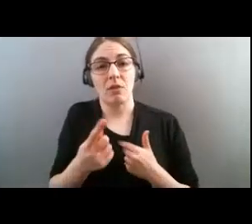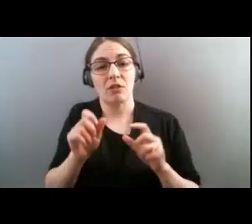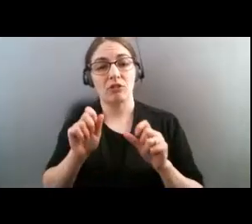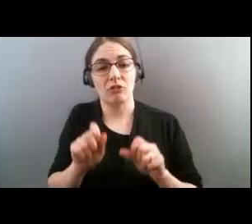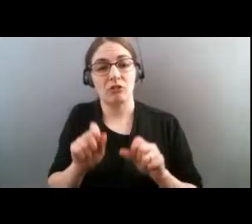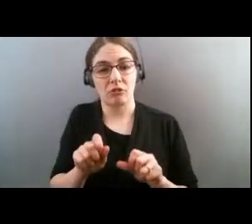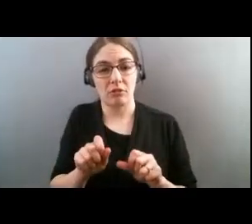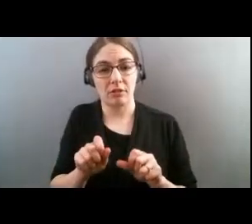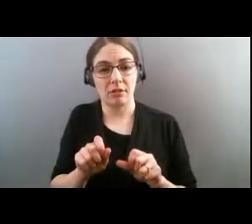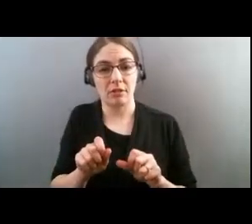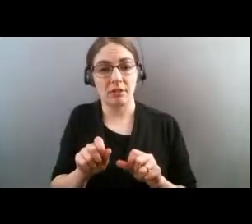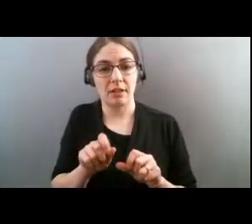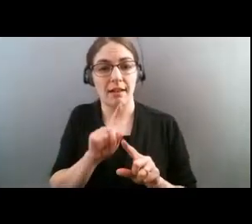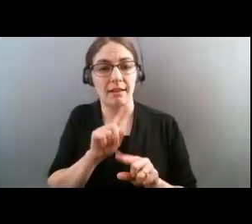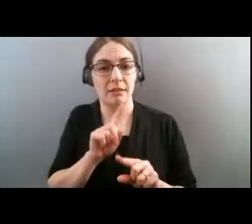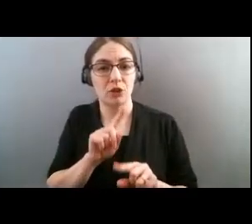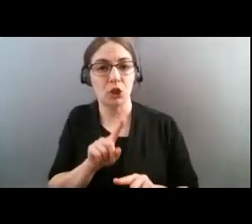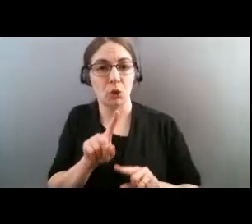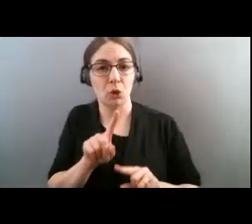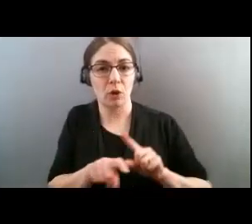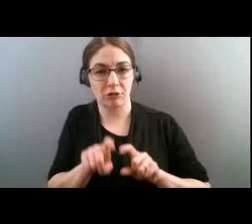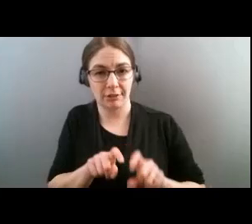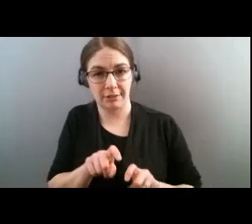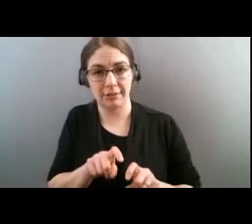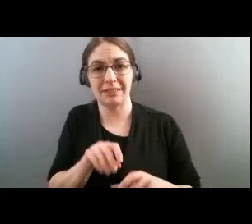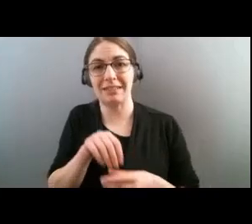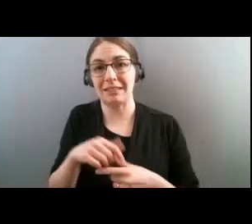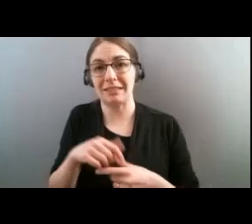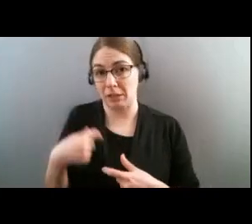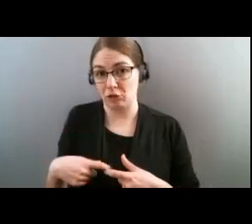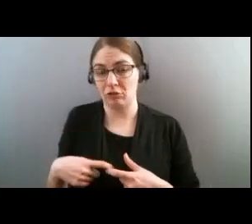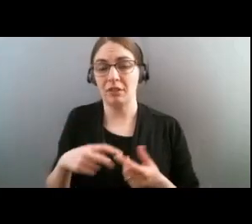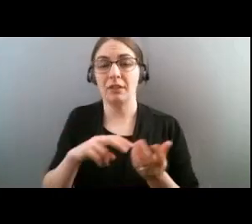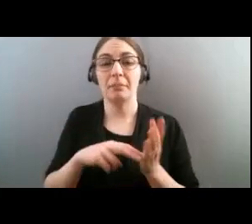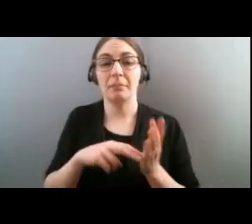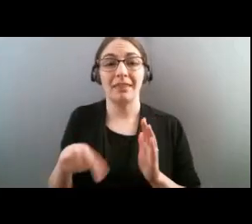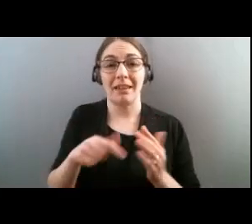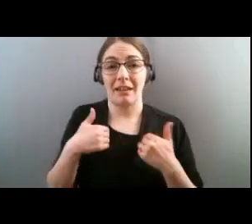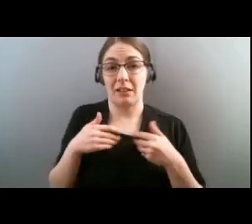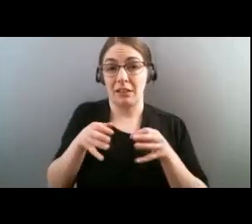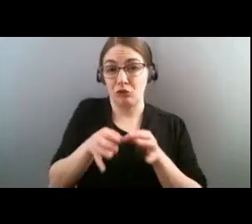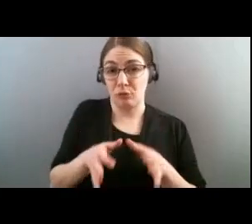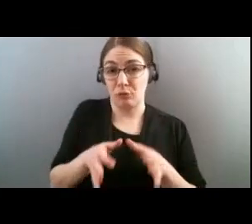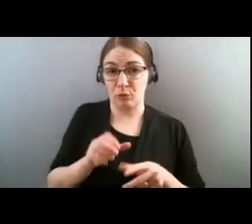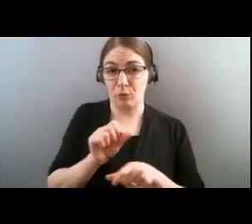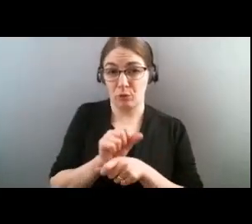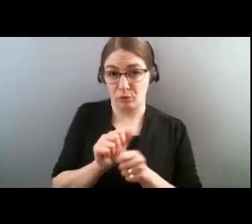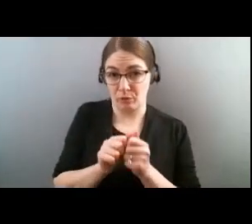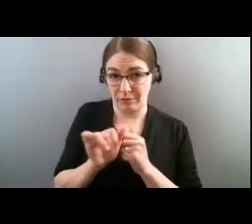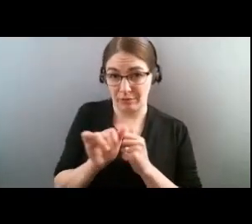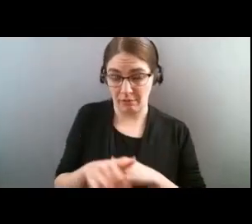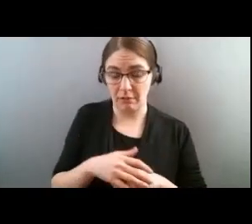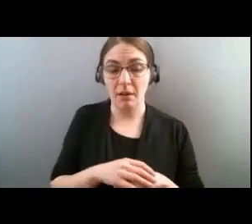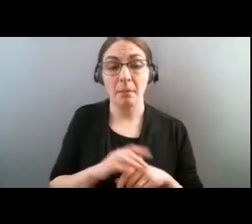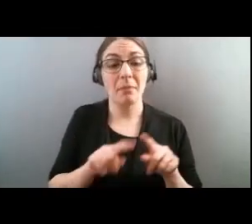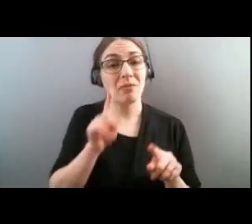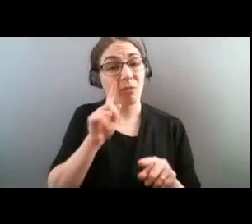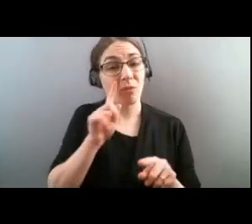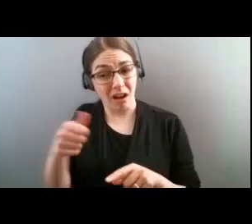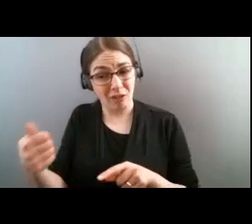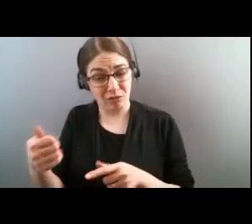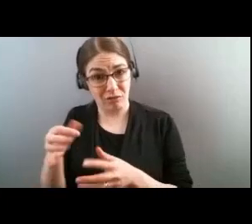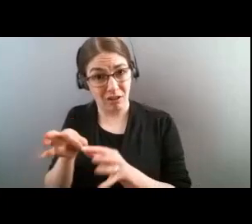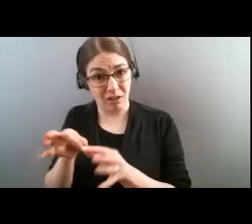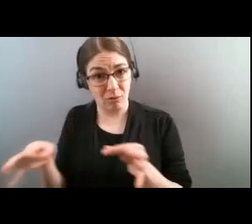that were in Spanish, so they had an interpreter working with that. But for other languages, they didn't have